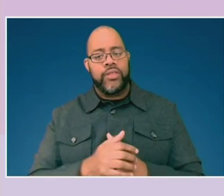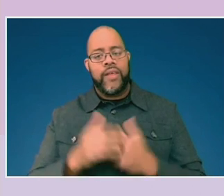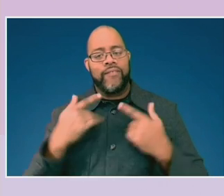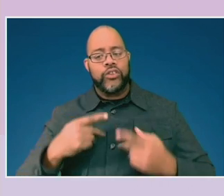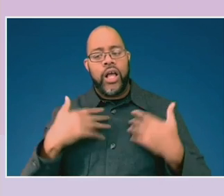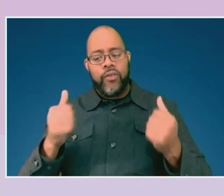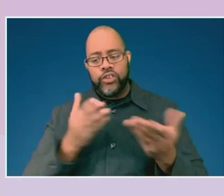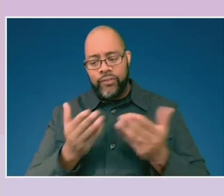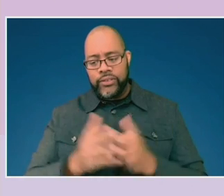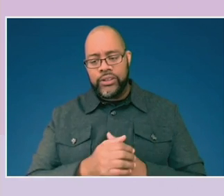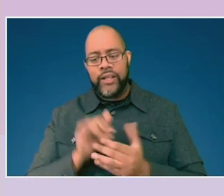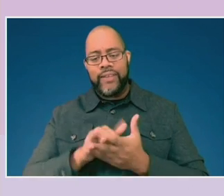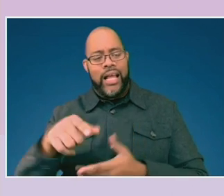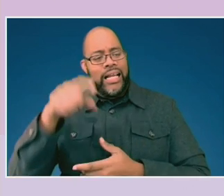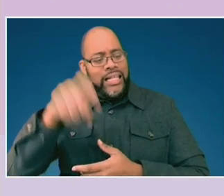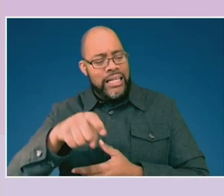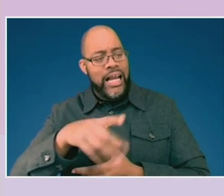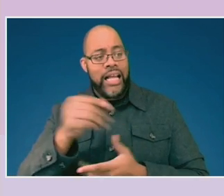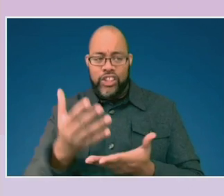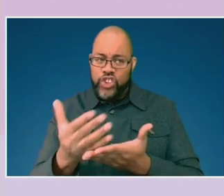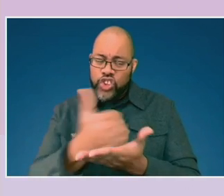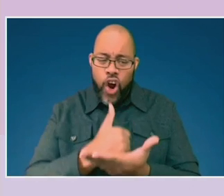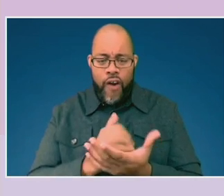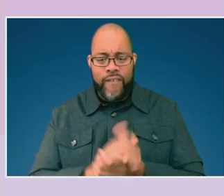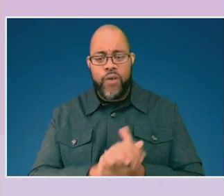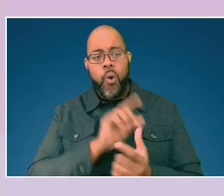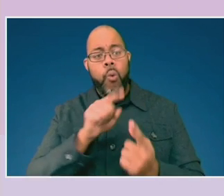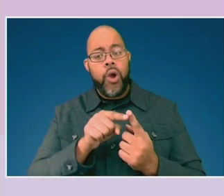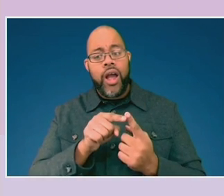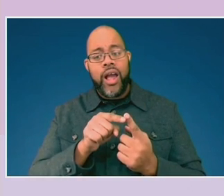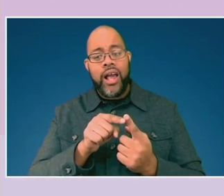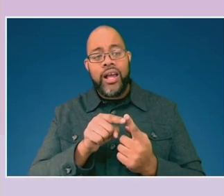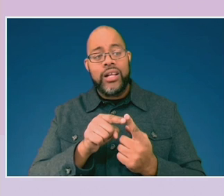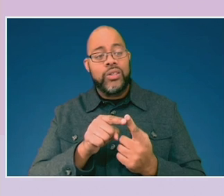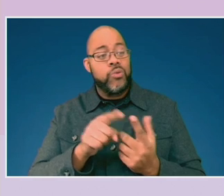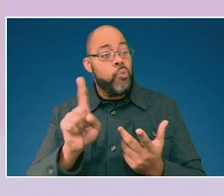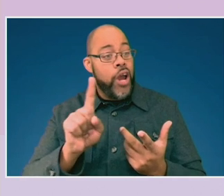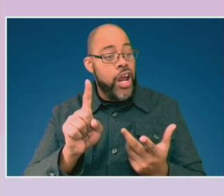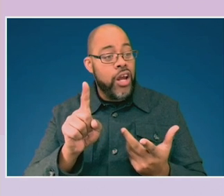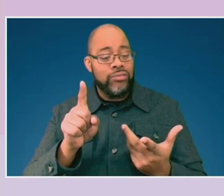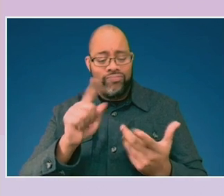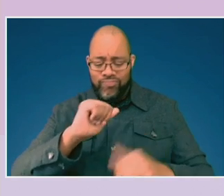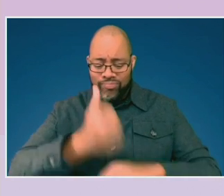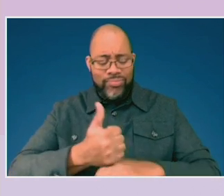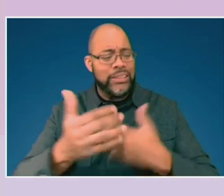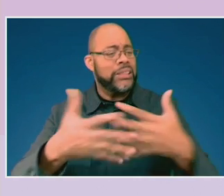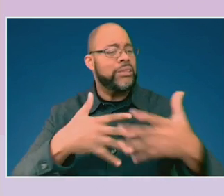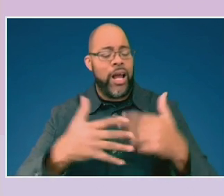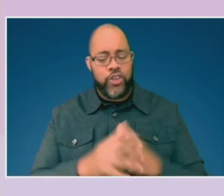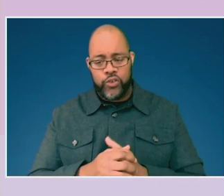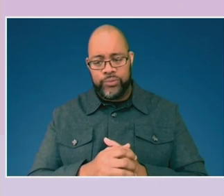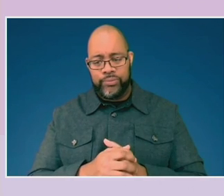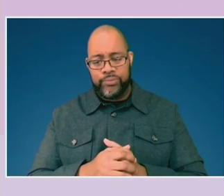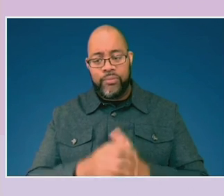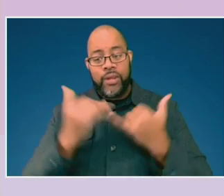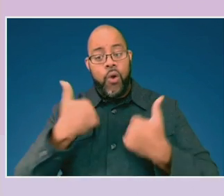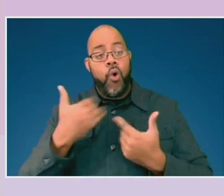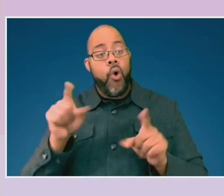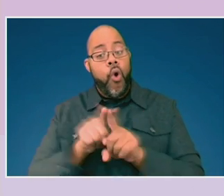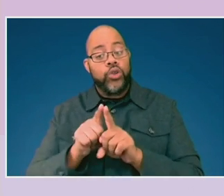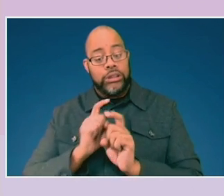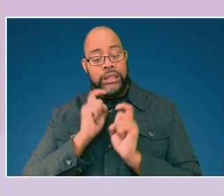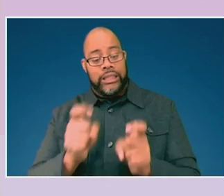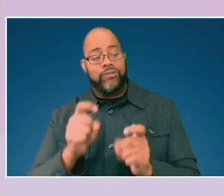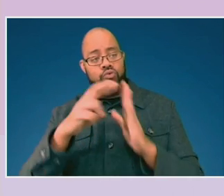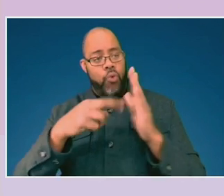services that they need and they deserve whenever and wherever they may be. Now, we've also issued